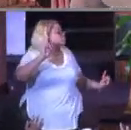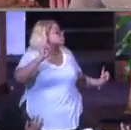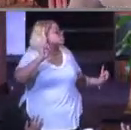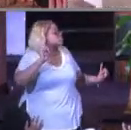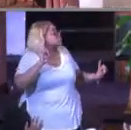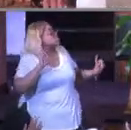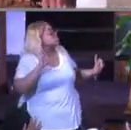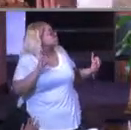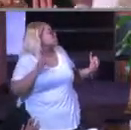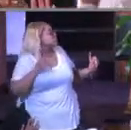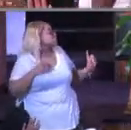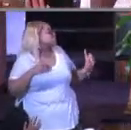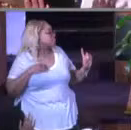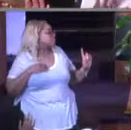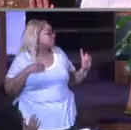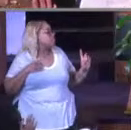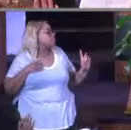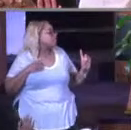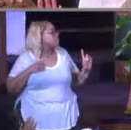it.